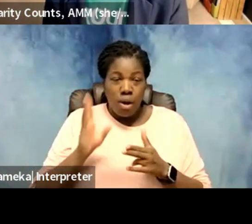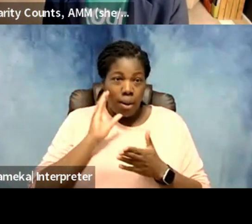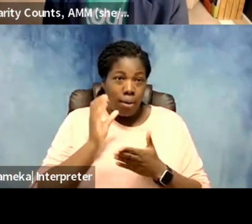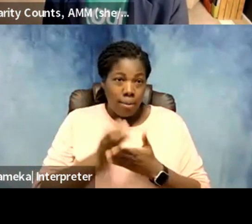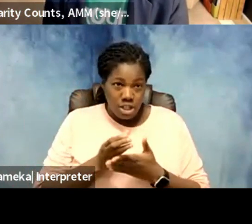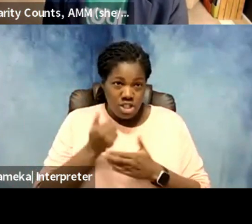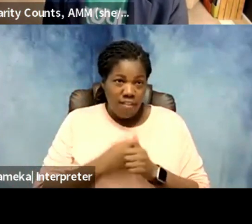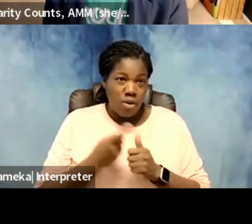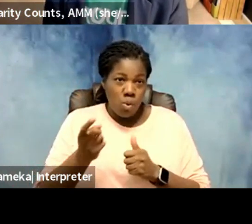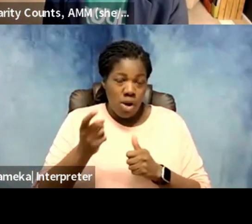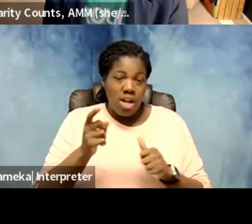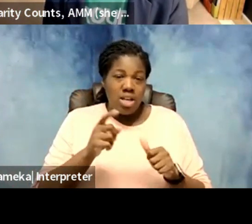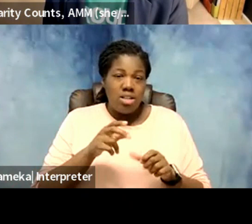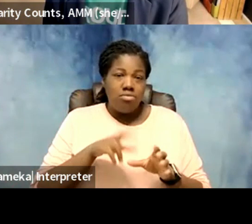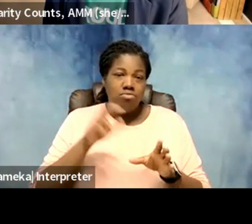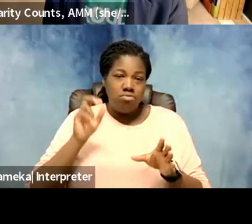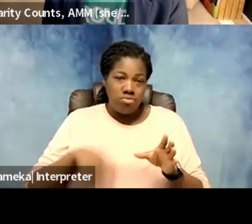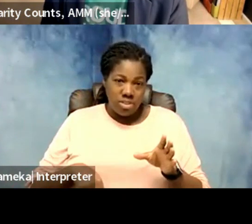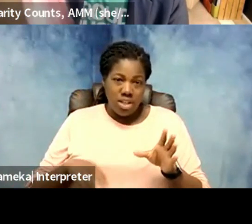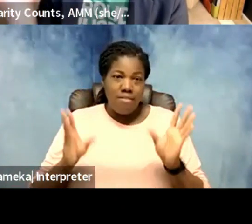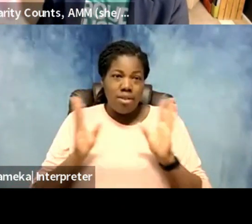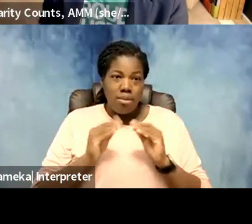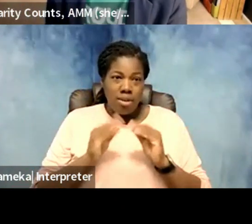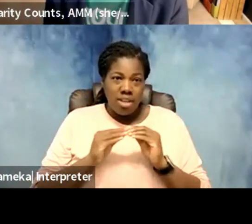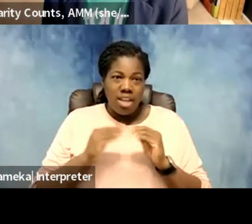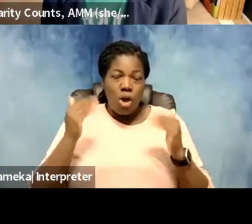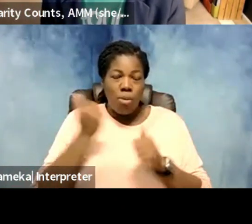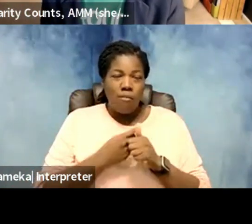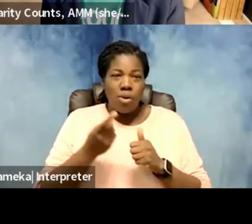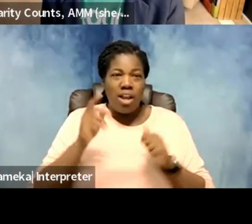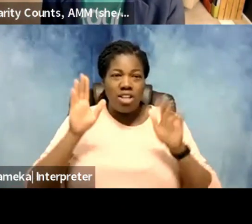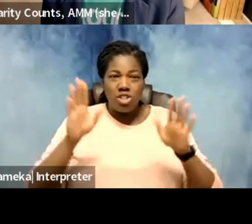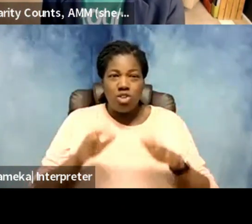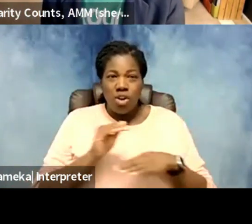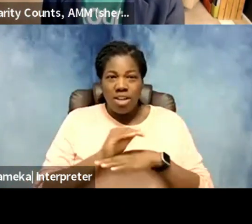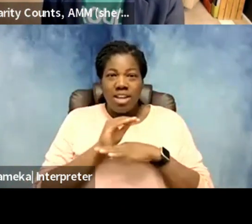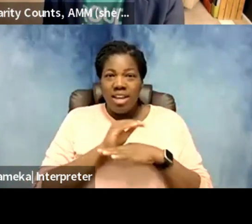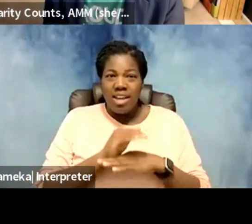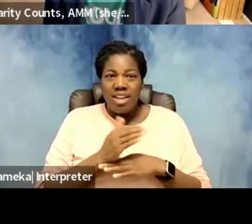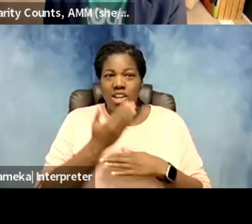after everybody's out of the Zoom today. And I hope everybody has a nice evening and a